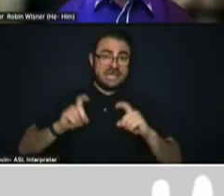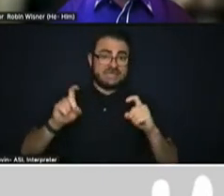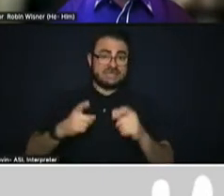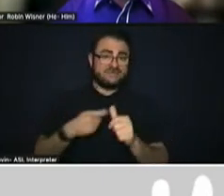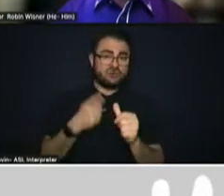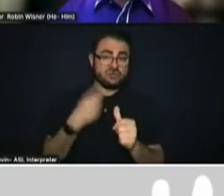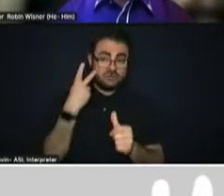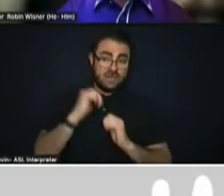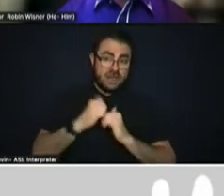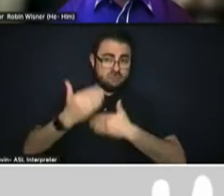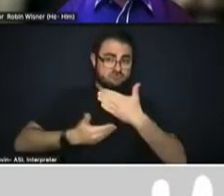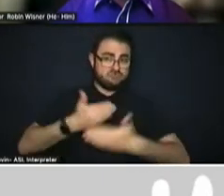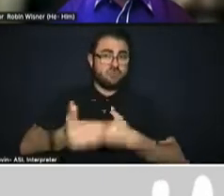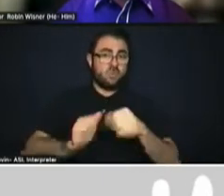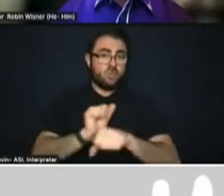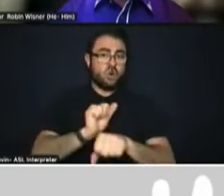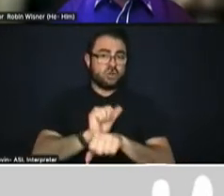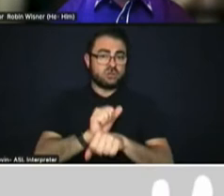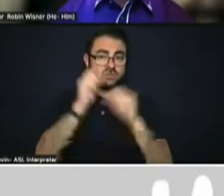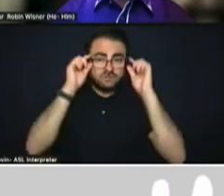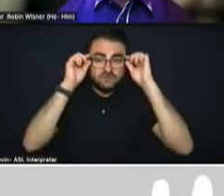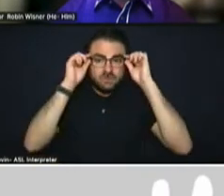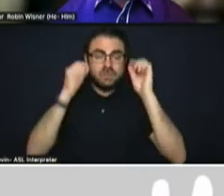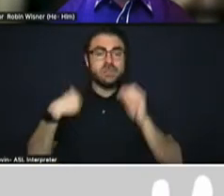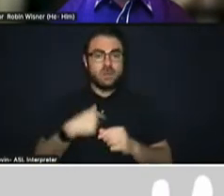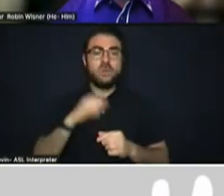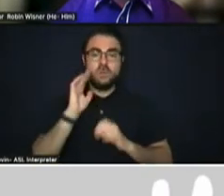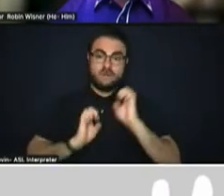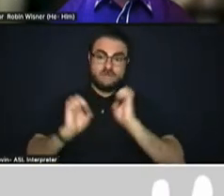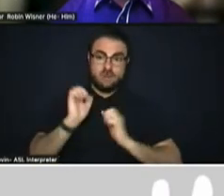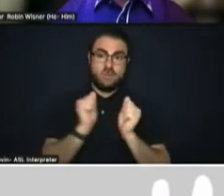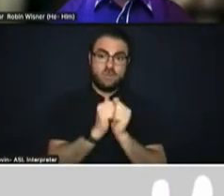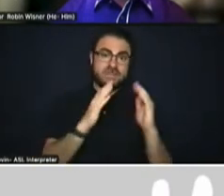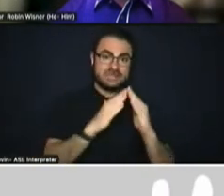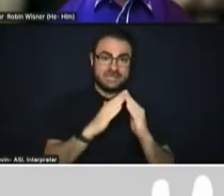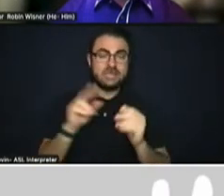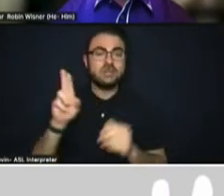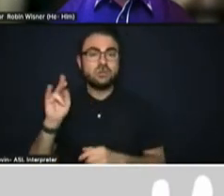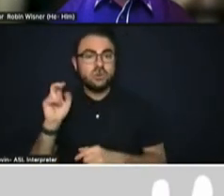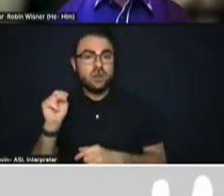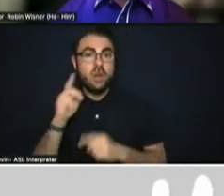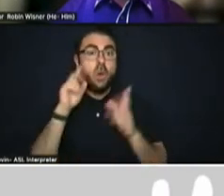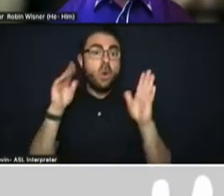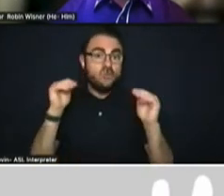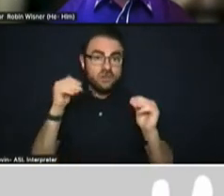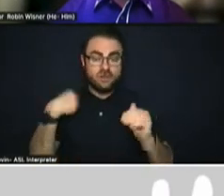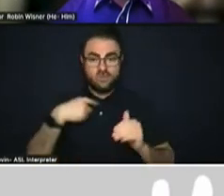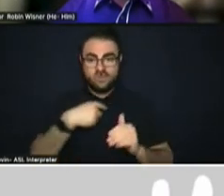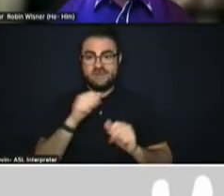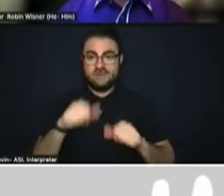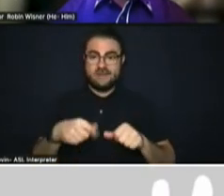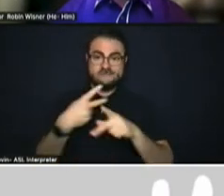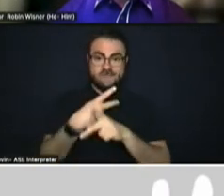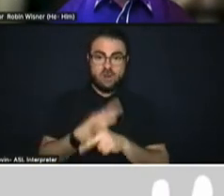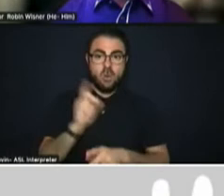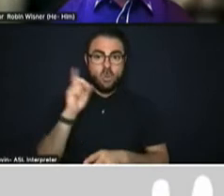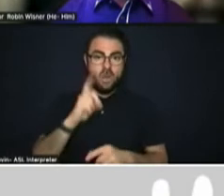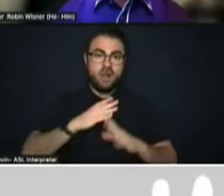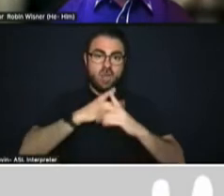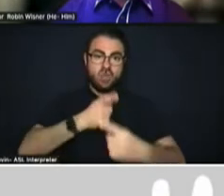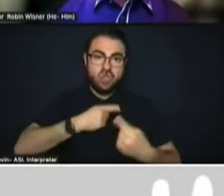evaluate that along with the city and the union, and hopefully together, to see where there were you know, hurdles or